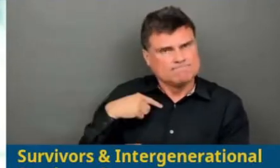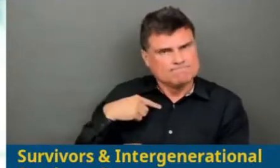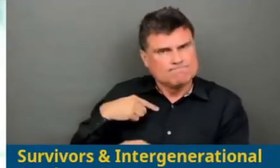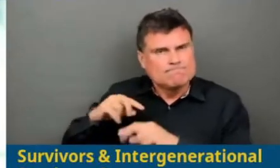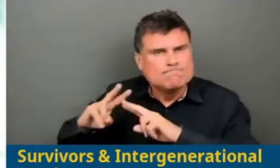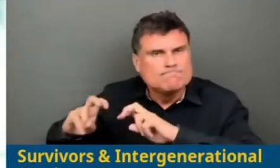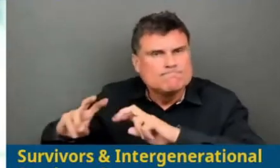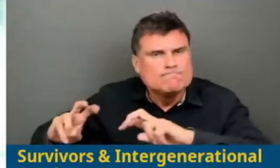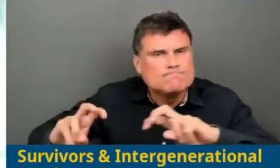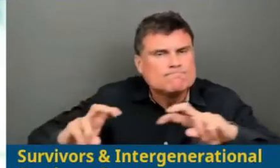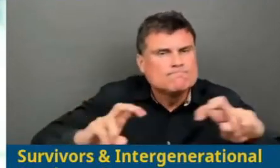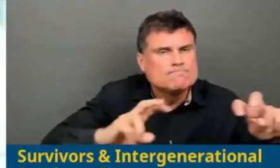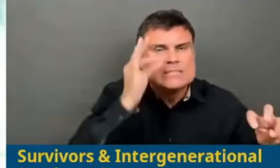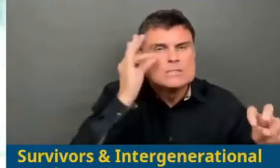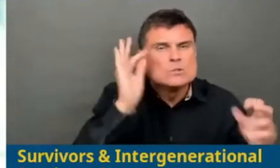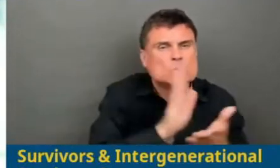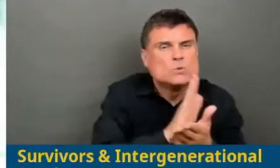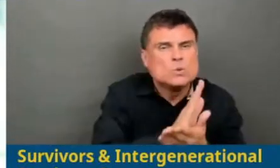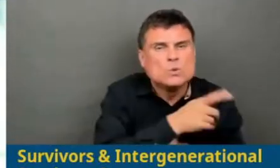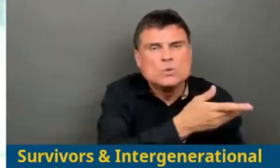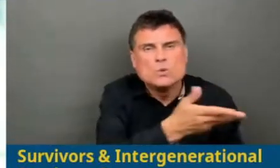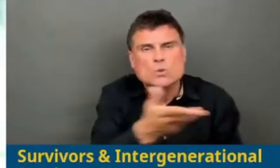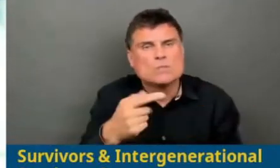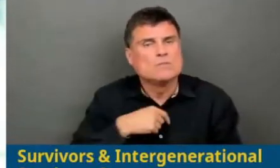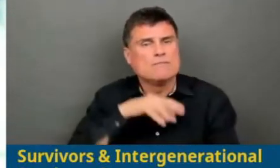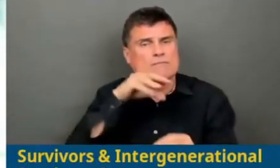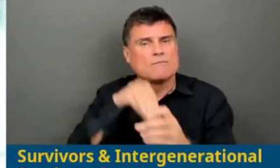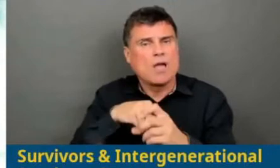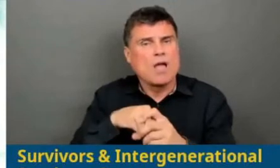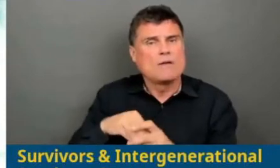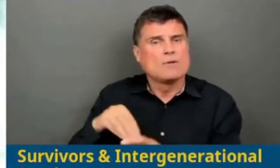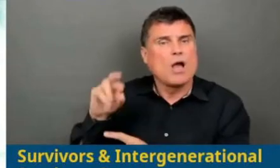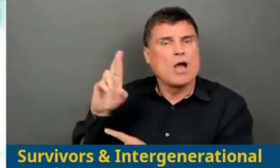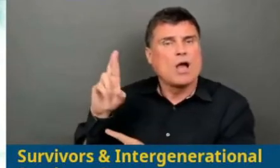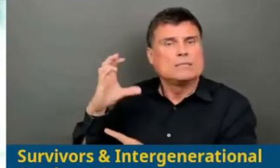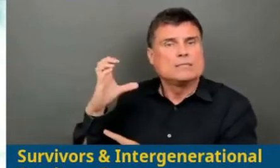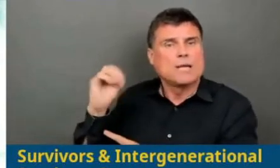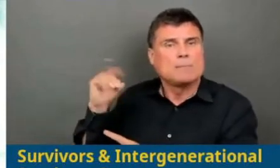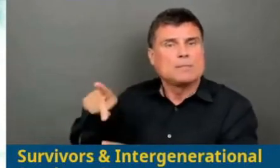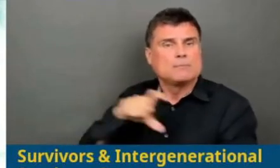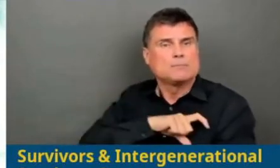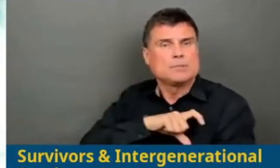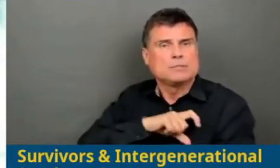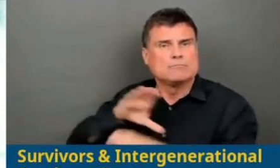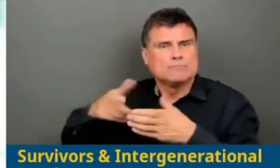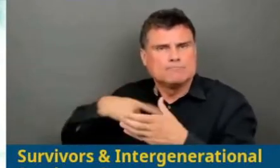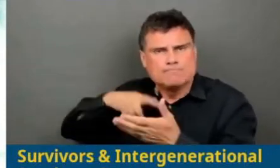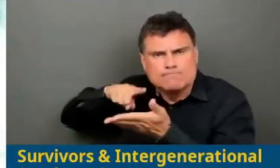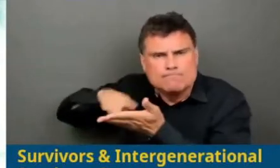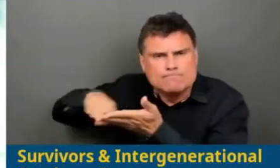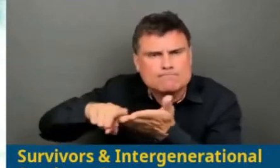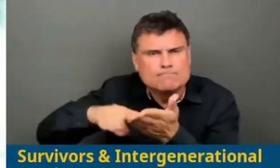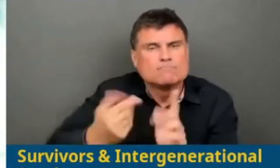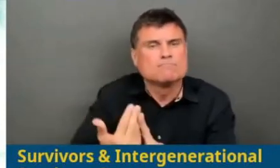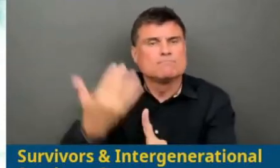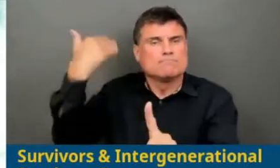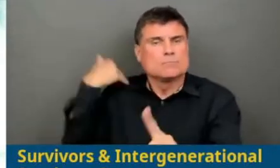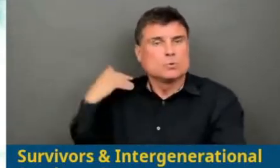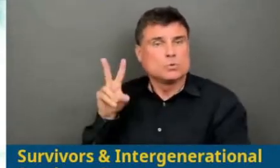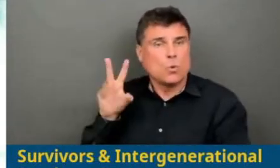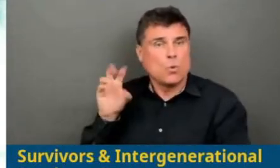engaged with an RCMP task force in 2005, where we wanted to make